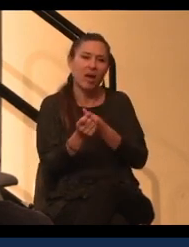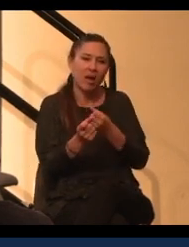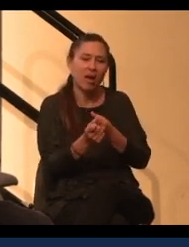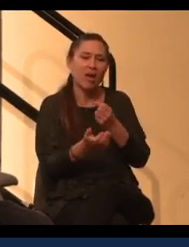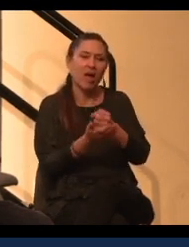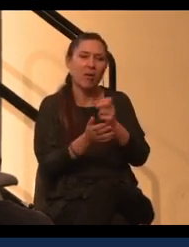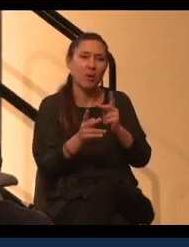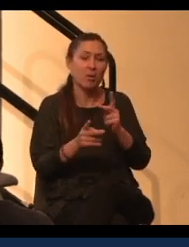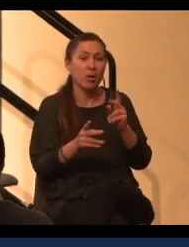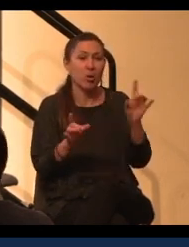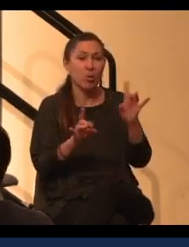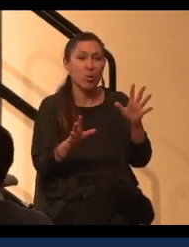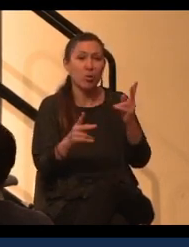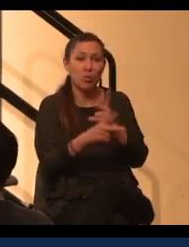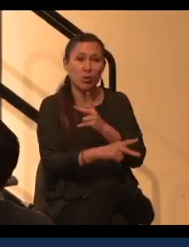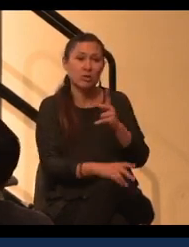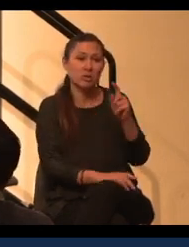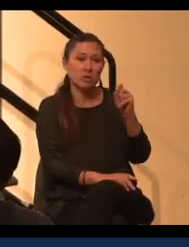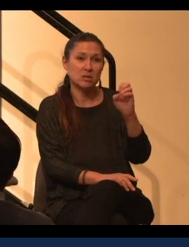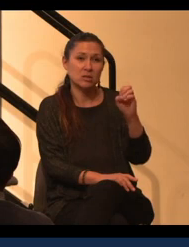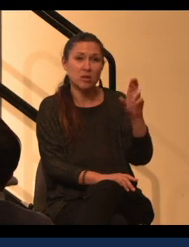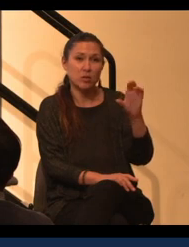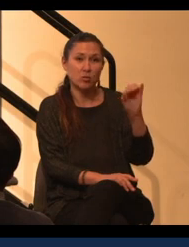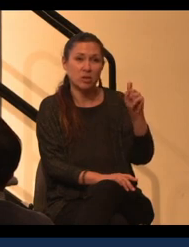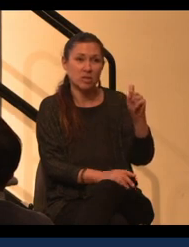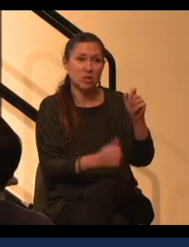terrorist threat are from white nationalists.